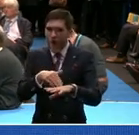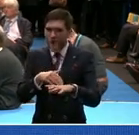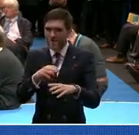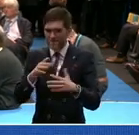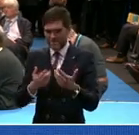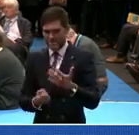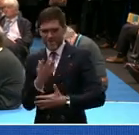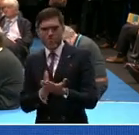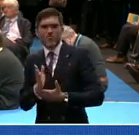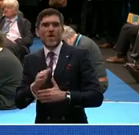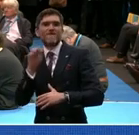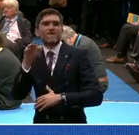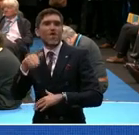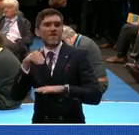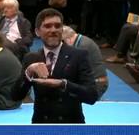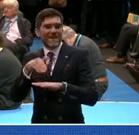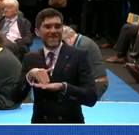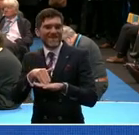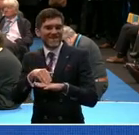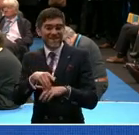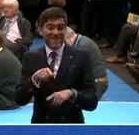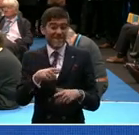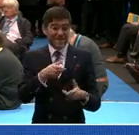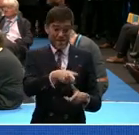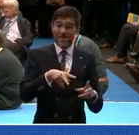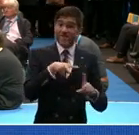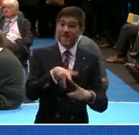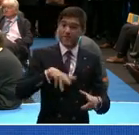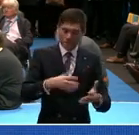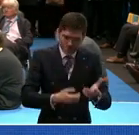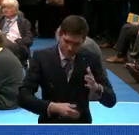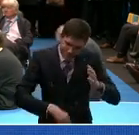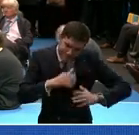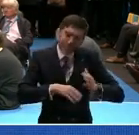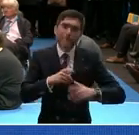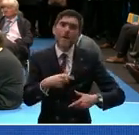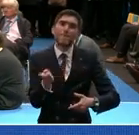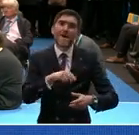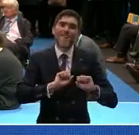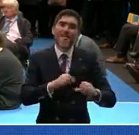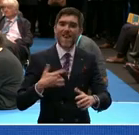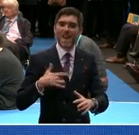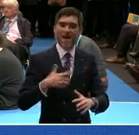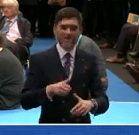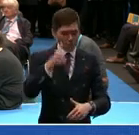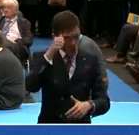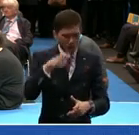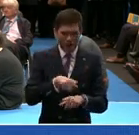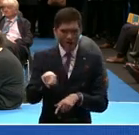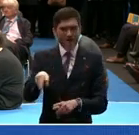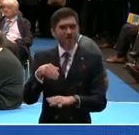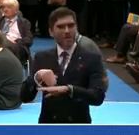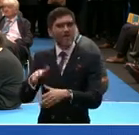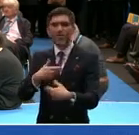foreign national offenders can rebuild their lives safe in the knowledge that their attackers are no longer here.